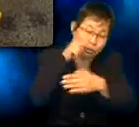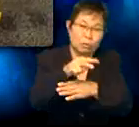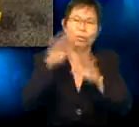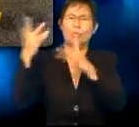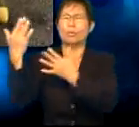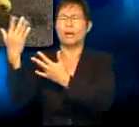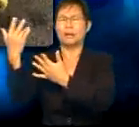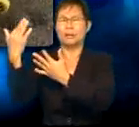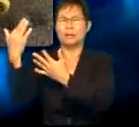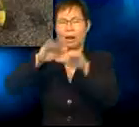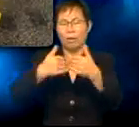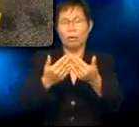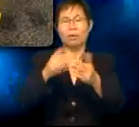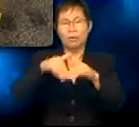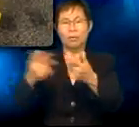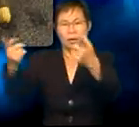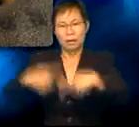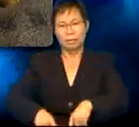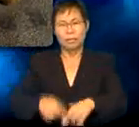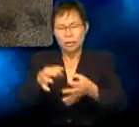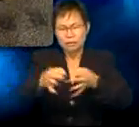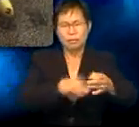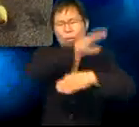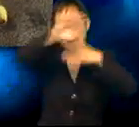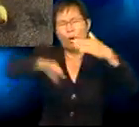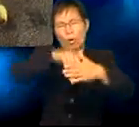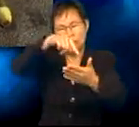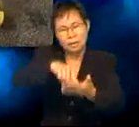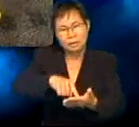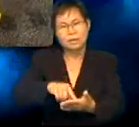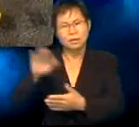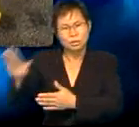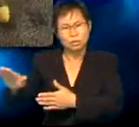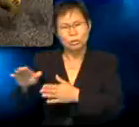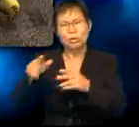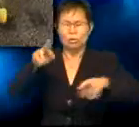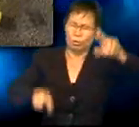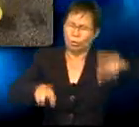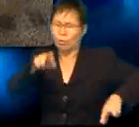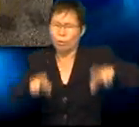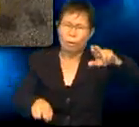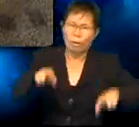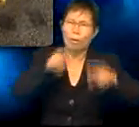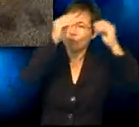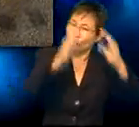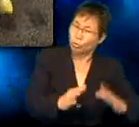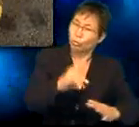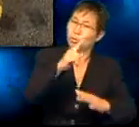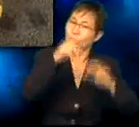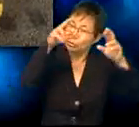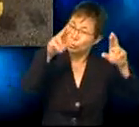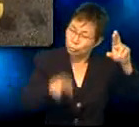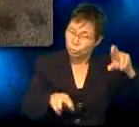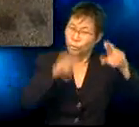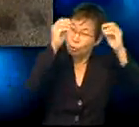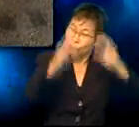Wait! How come you are the one explaining all this stuff? You're a robot. Professor Gloop should